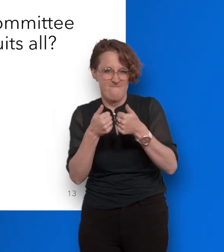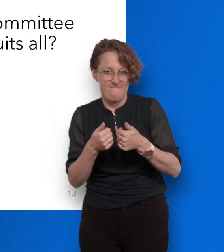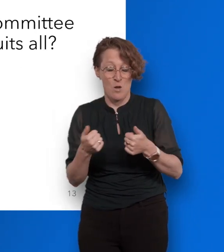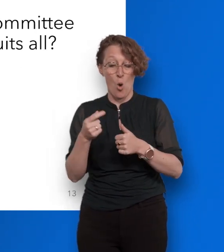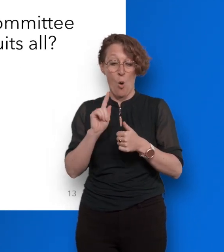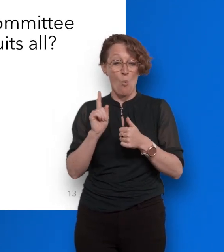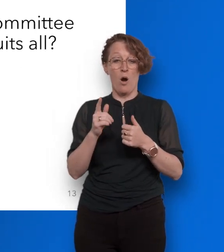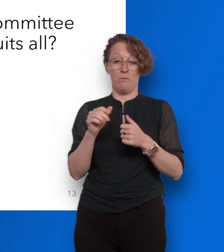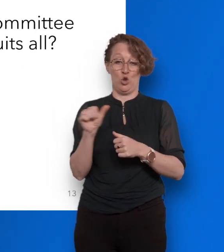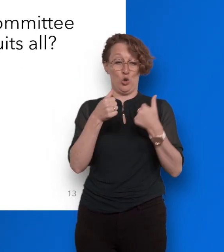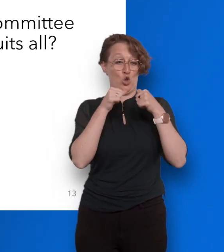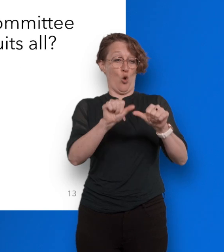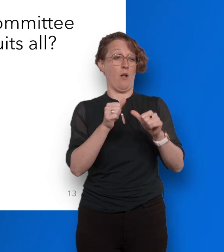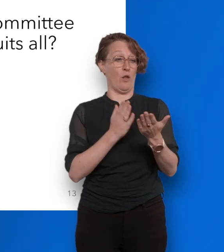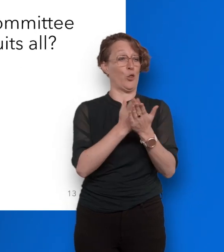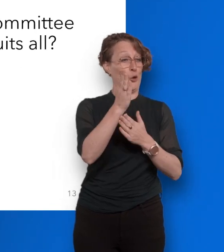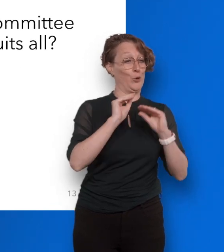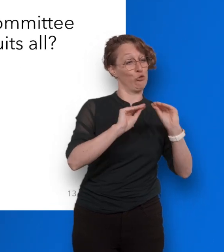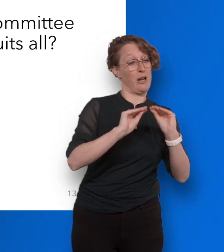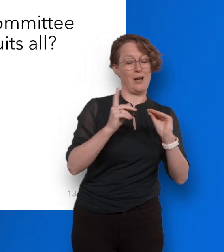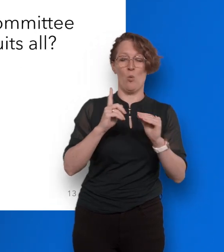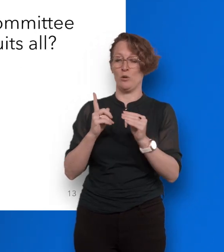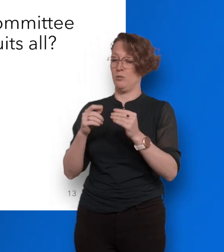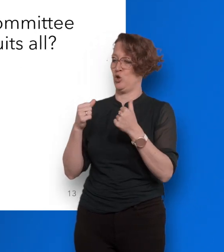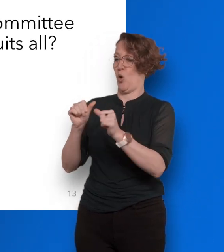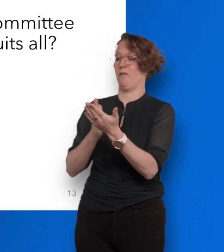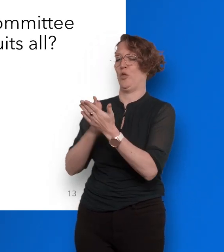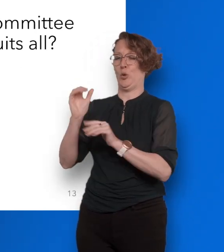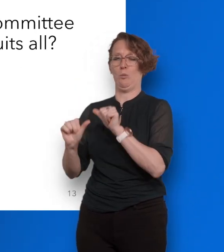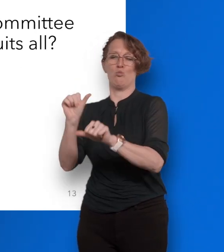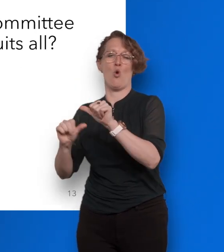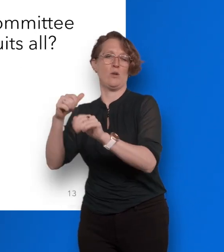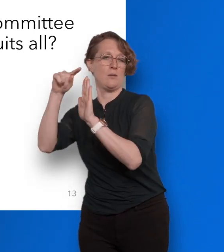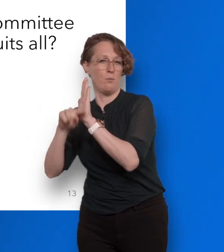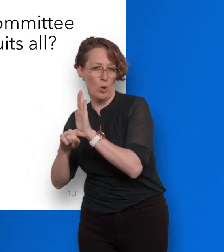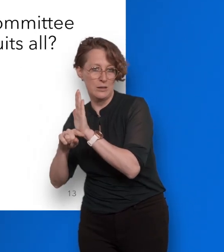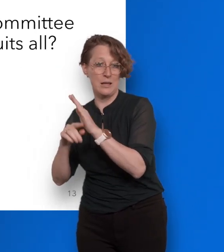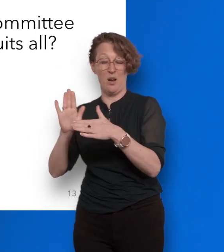you know, what can be solved with training versus what can be solved with tweaks to a process, because